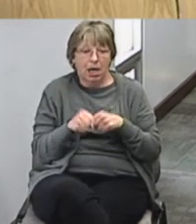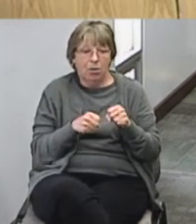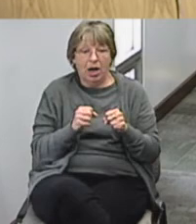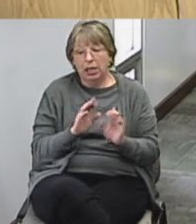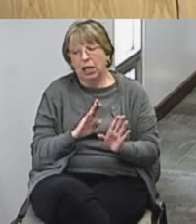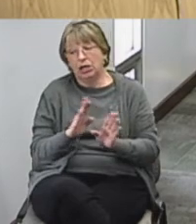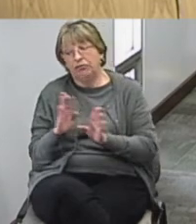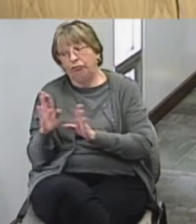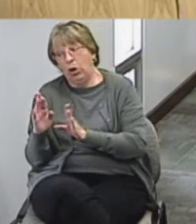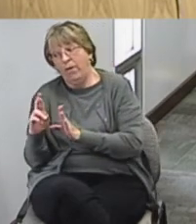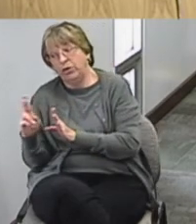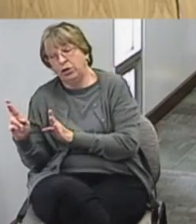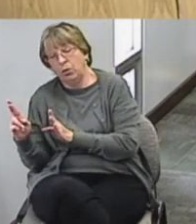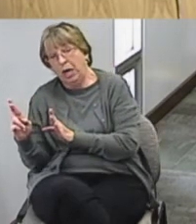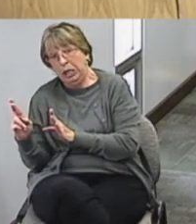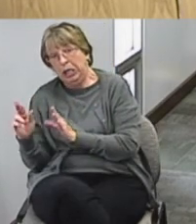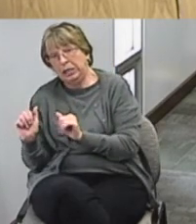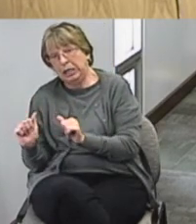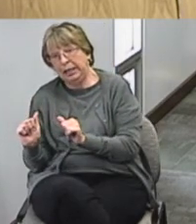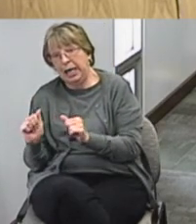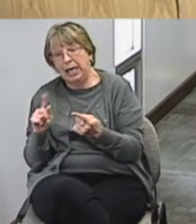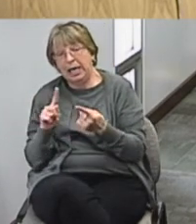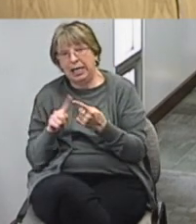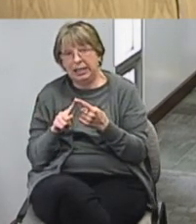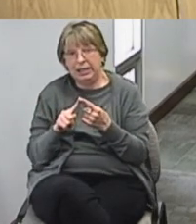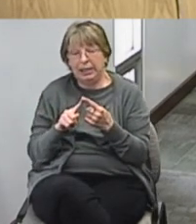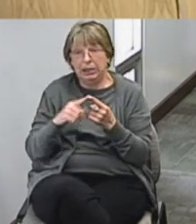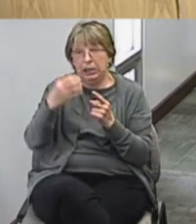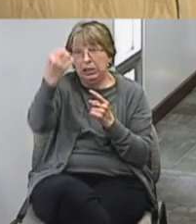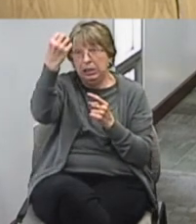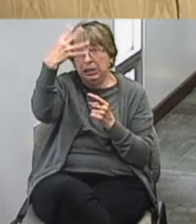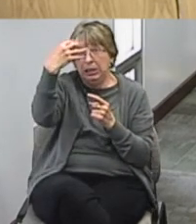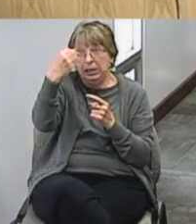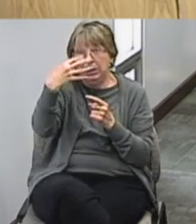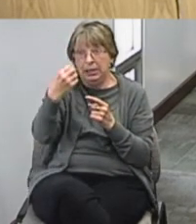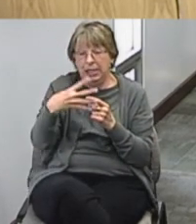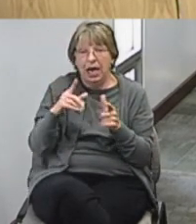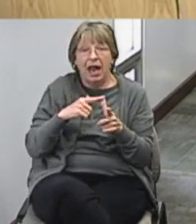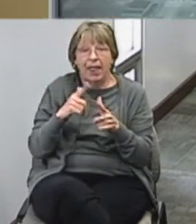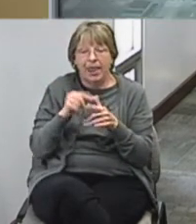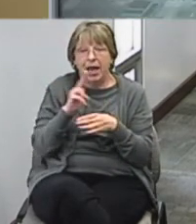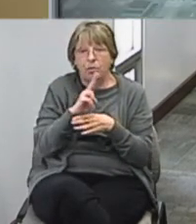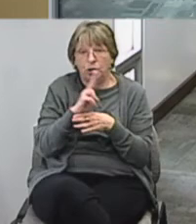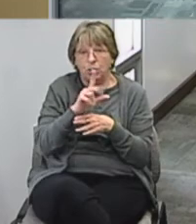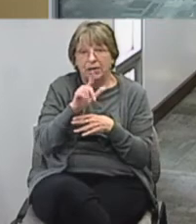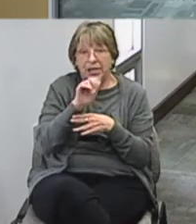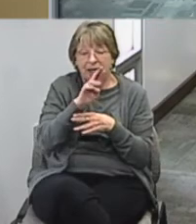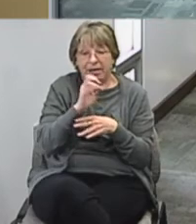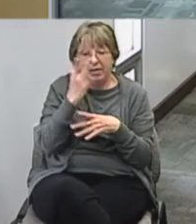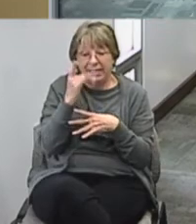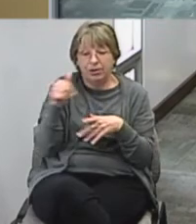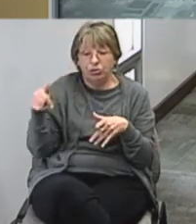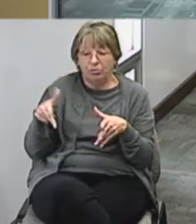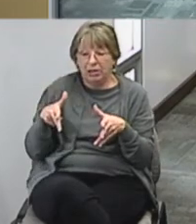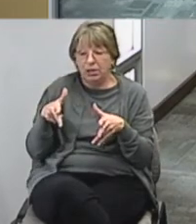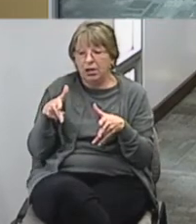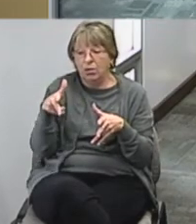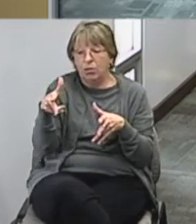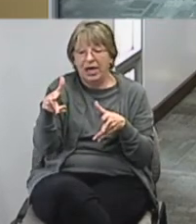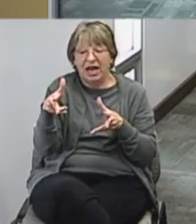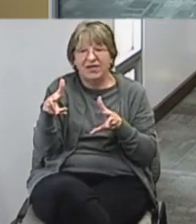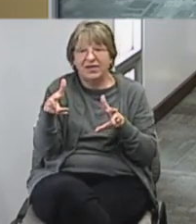right as humanly possible until the traffic signal turns. Then I will take my lane, because what happens is you'll be on the right-hand side of a car turning